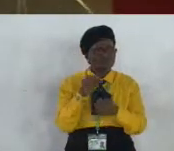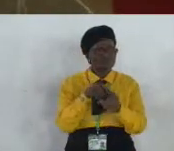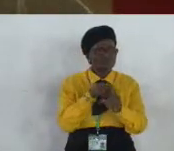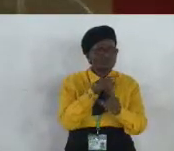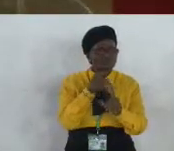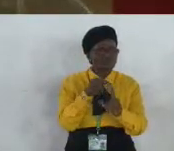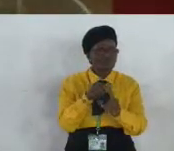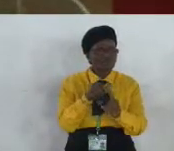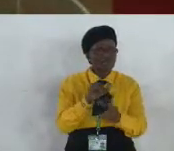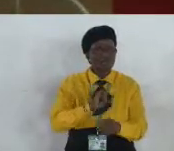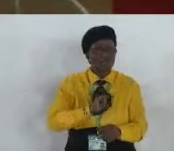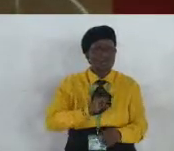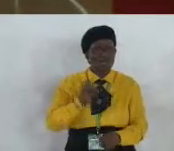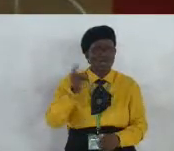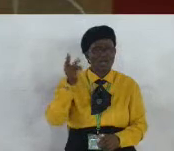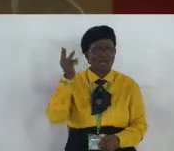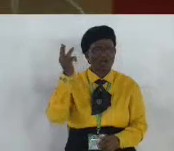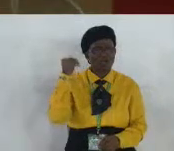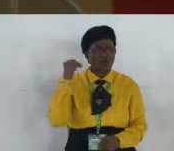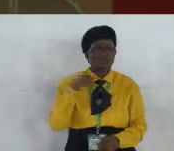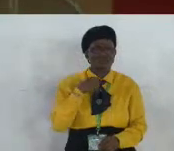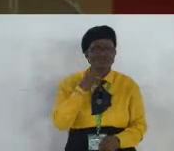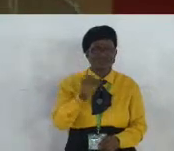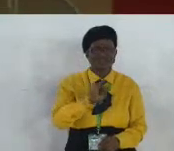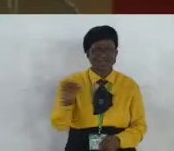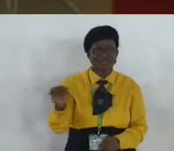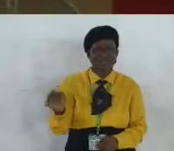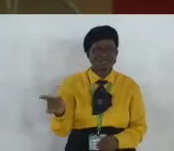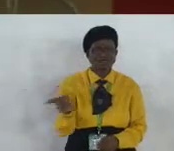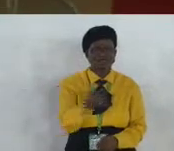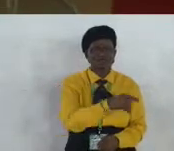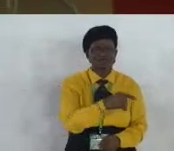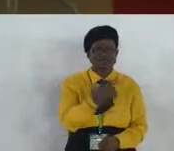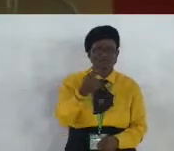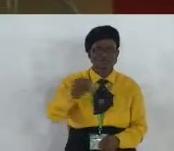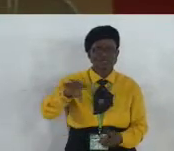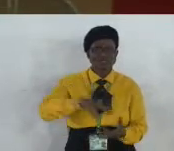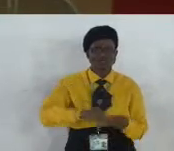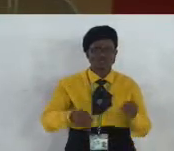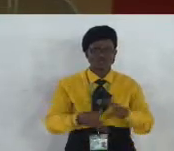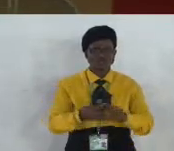When I was studying the story in Mark chapter 2,